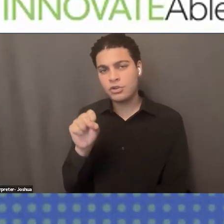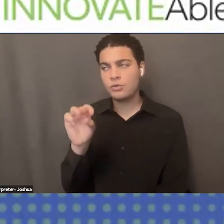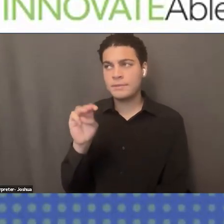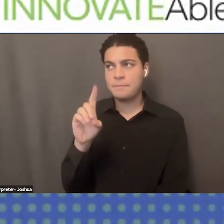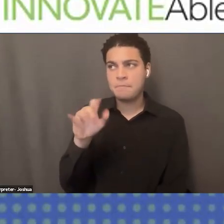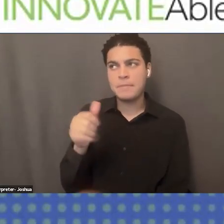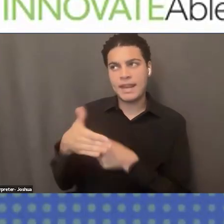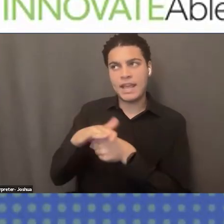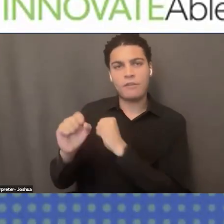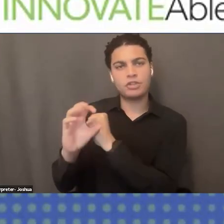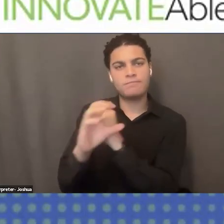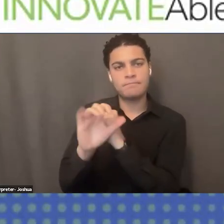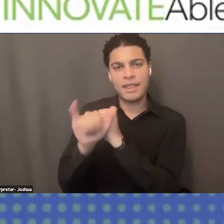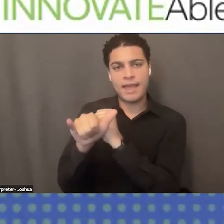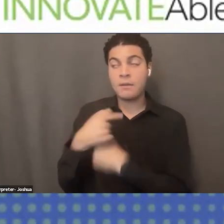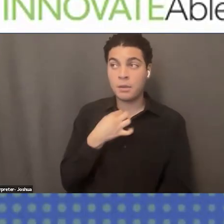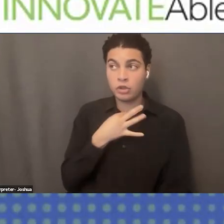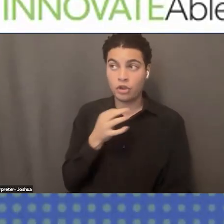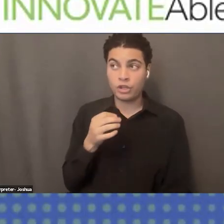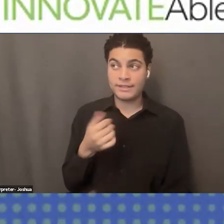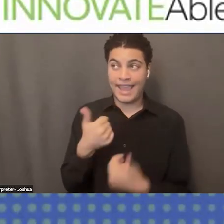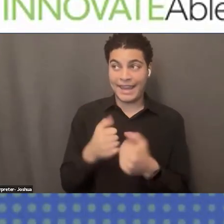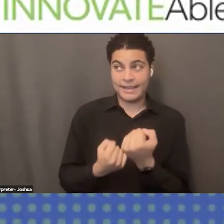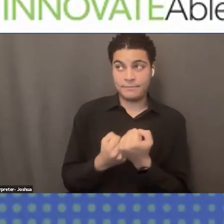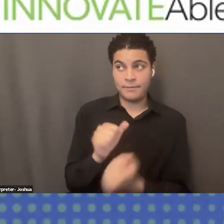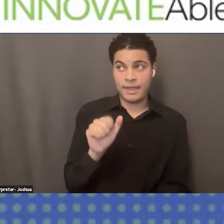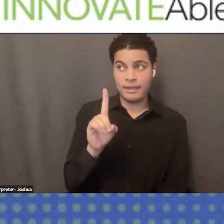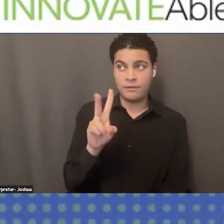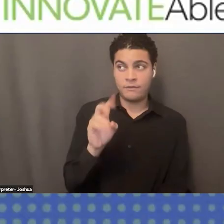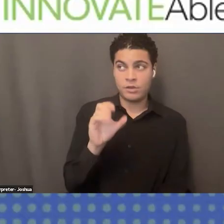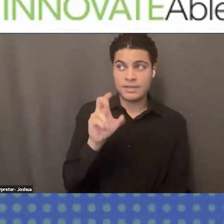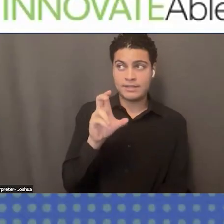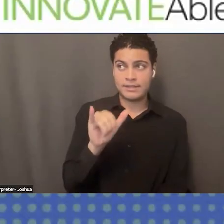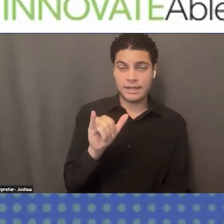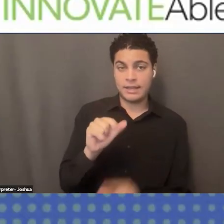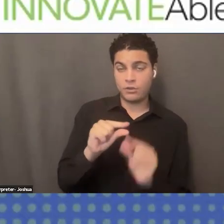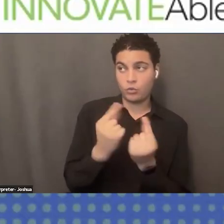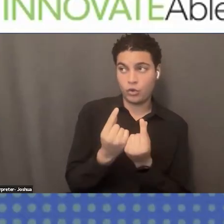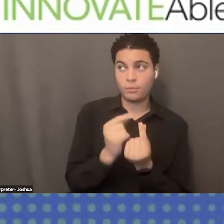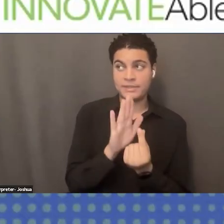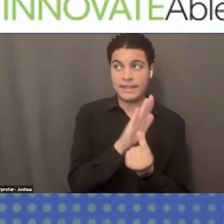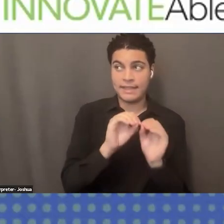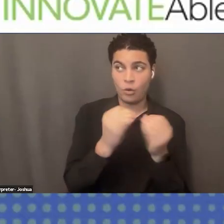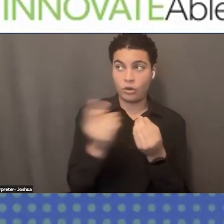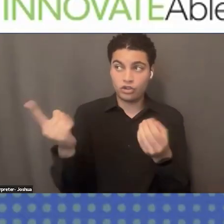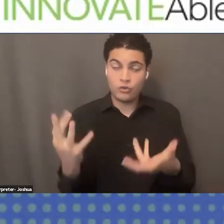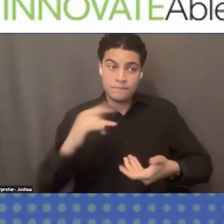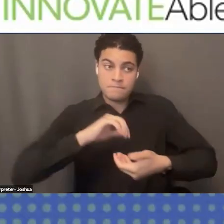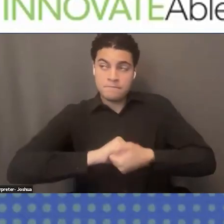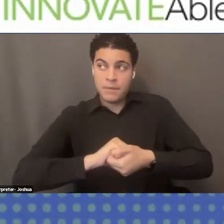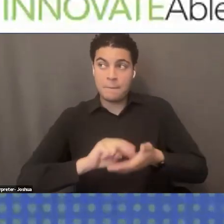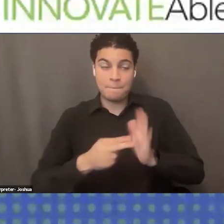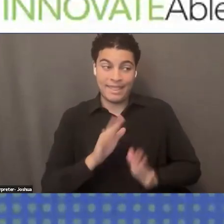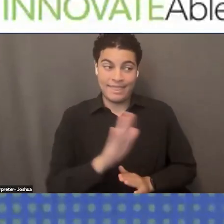advocacy groups and other organizations to get this product in front of their members and their clients to help that get direct to the consumer?